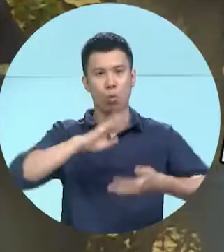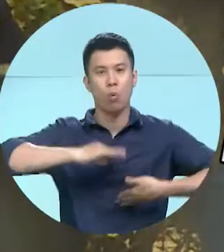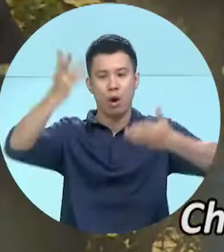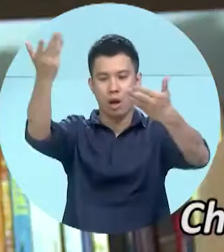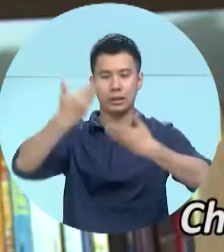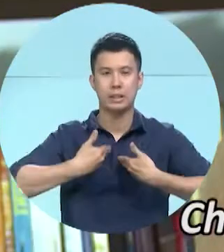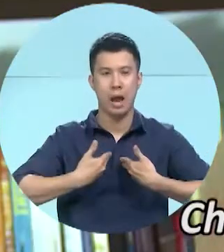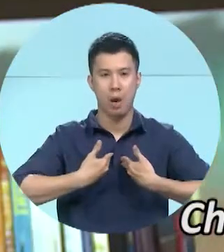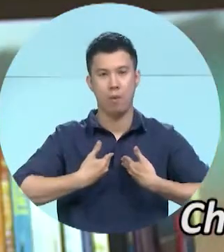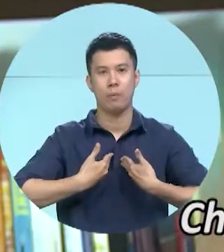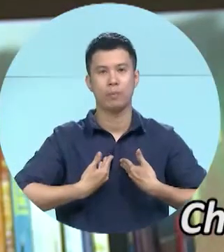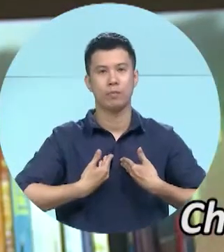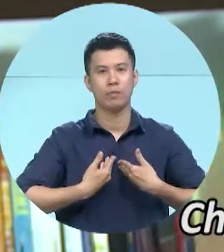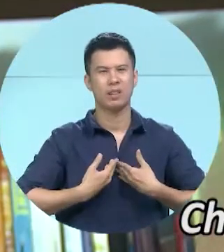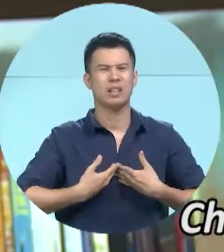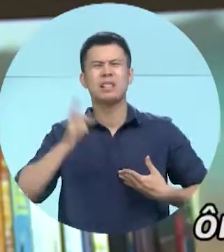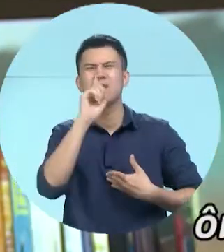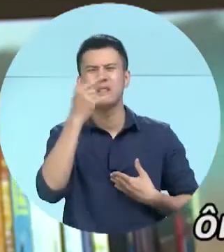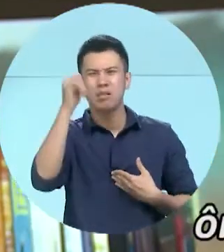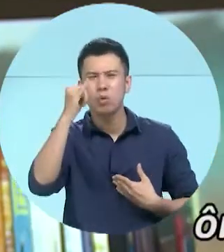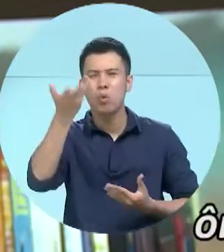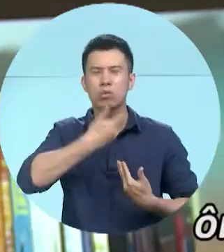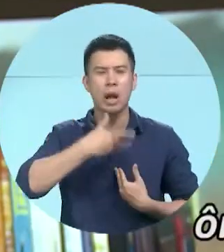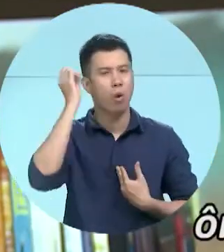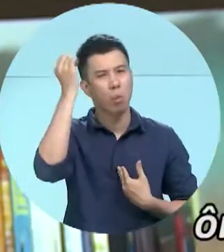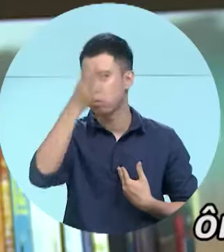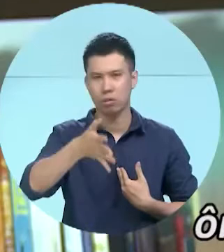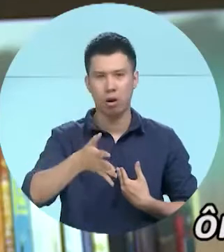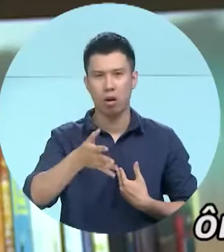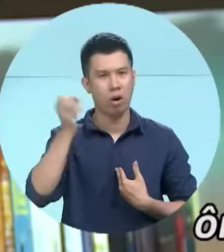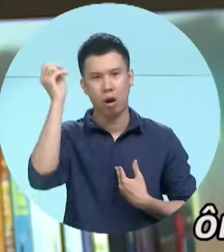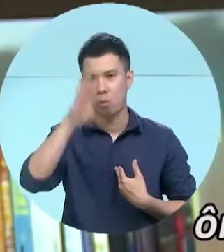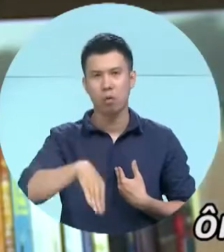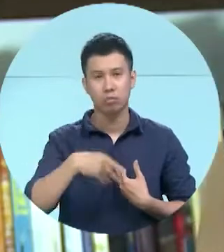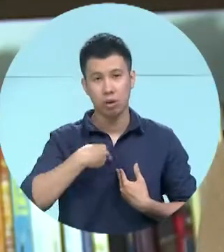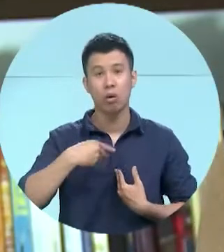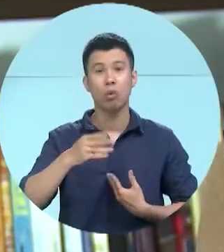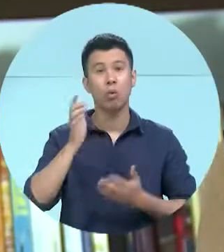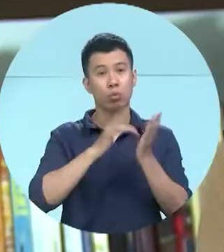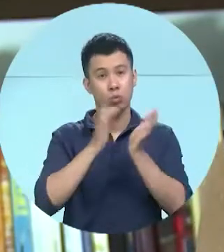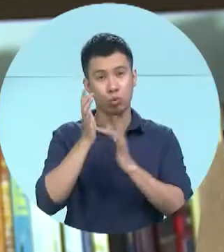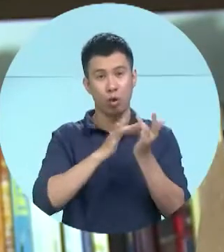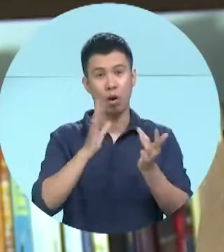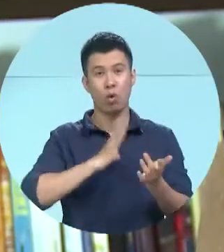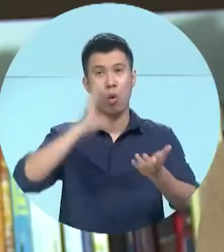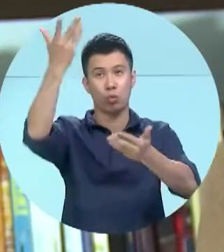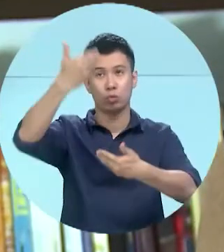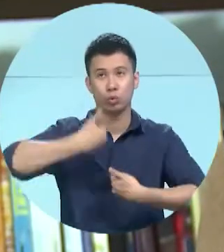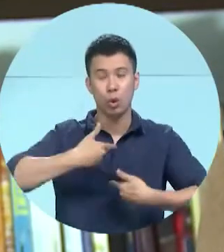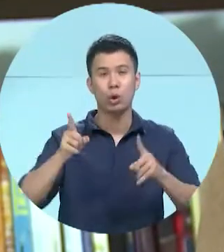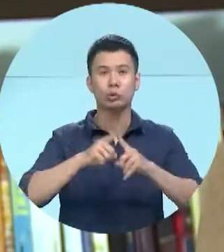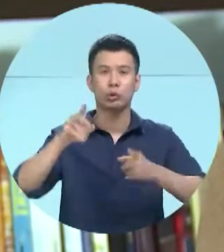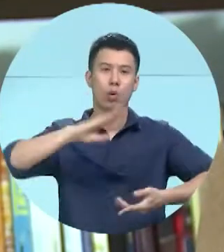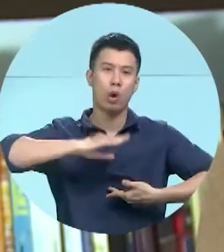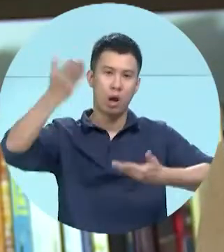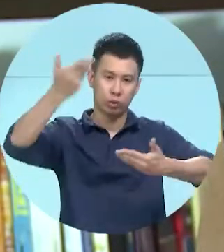believe that God always gives good gifts. He never gives bad gifts. And so he gave us this child, and this